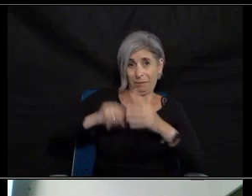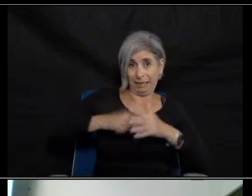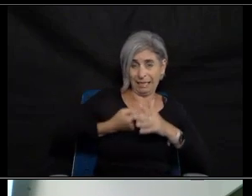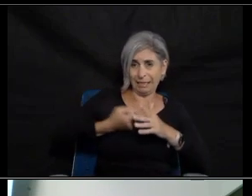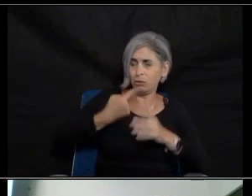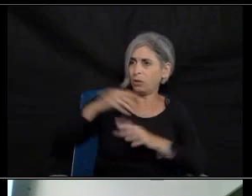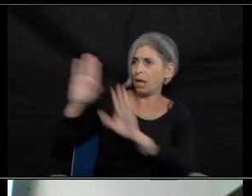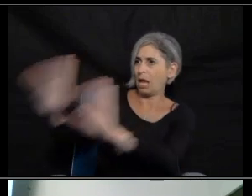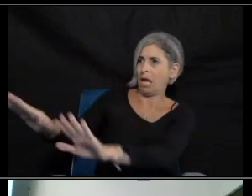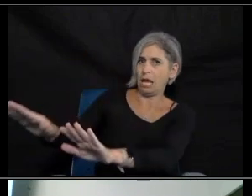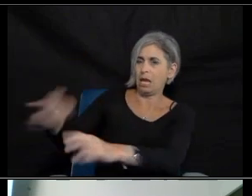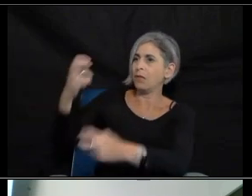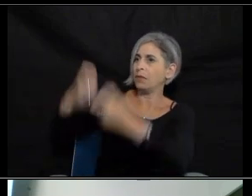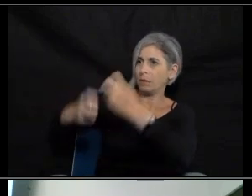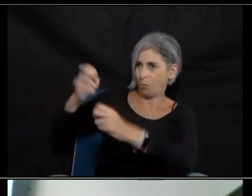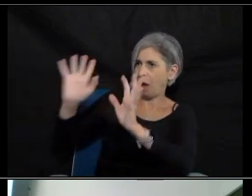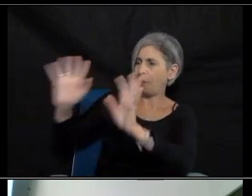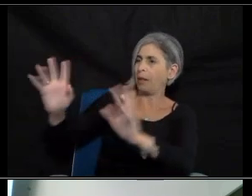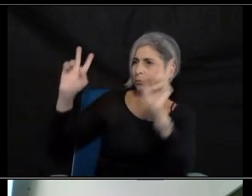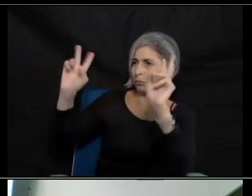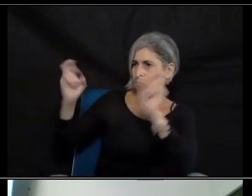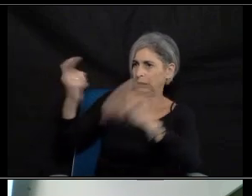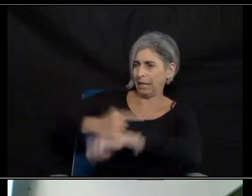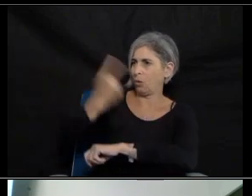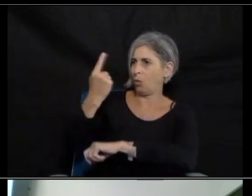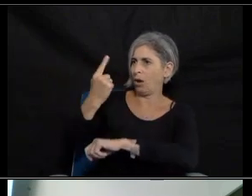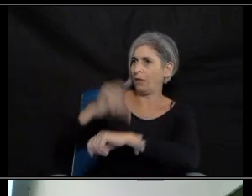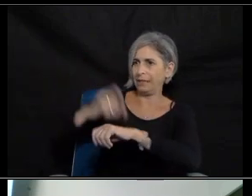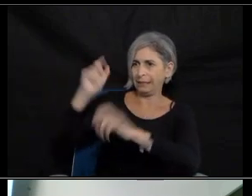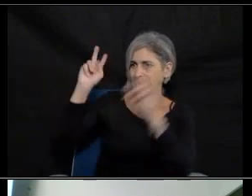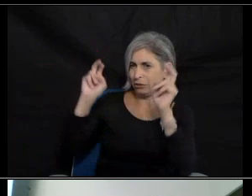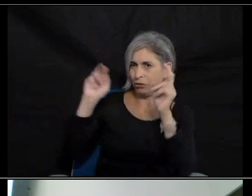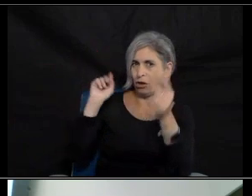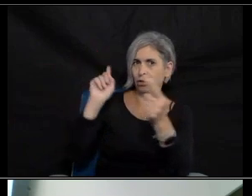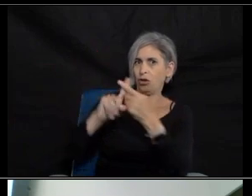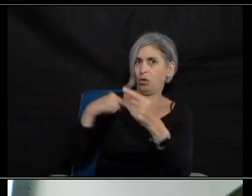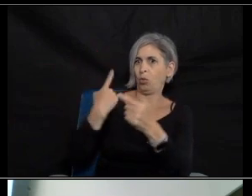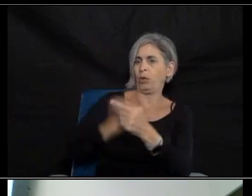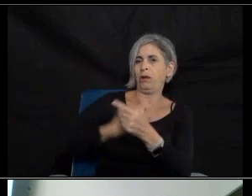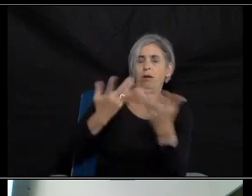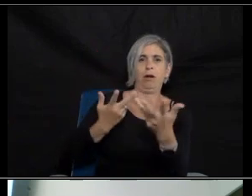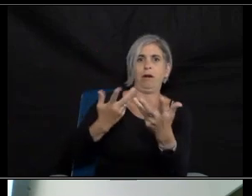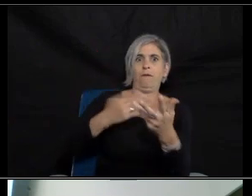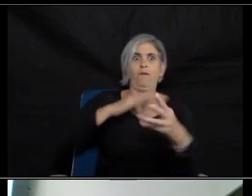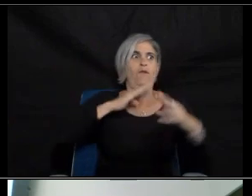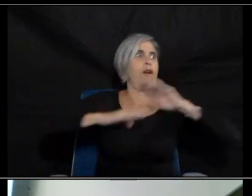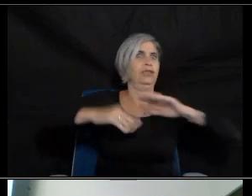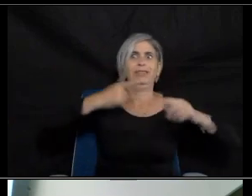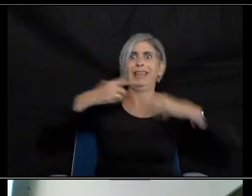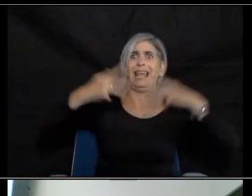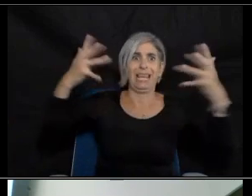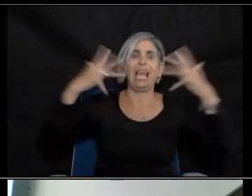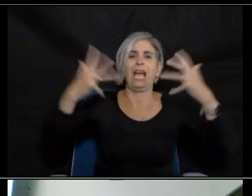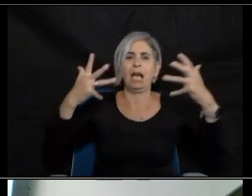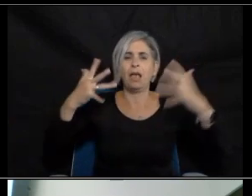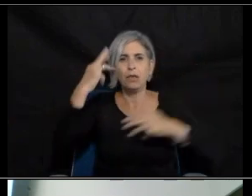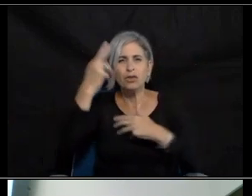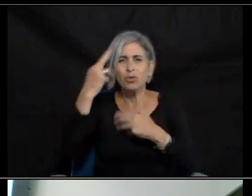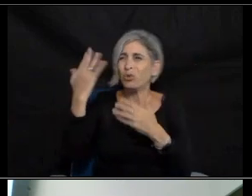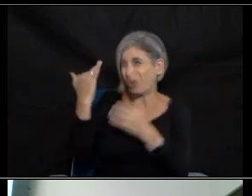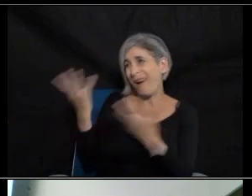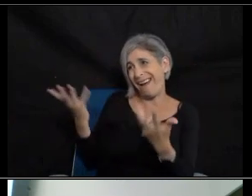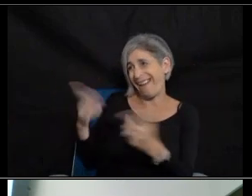say these are the issues and tell us on day one that they're the issues, rather than waiting until we are at our wit's end and finally saying, well, these are the reasons why I haven't been able to